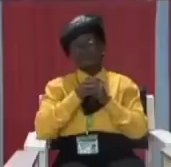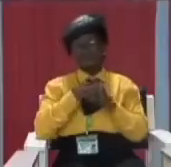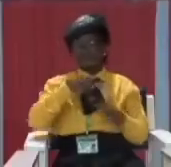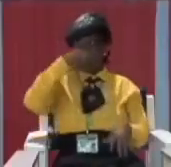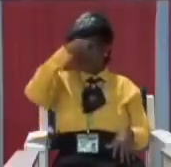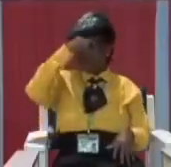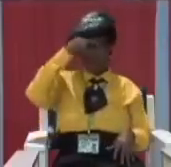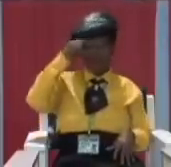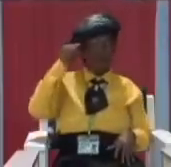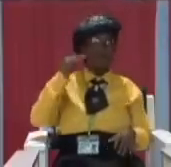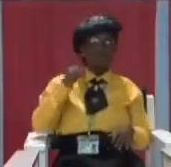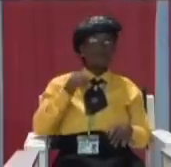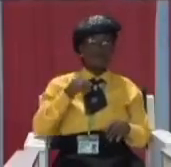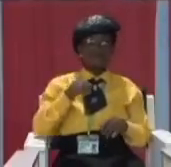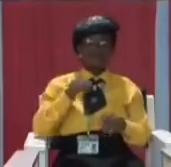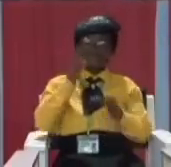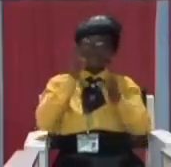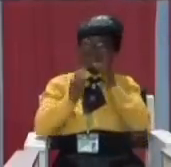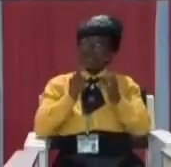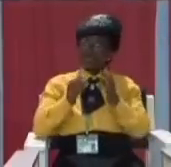if that breath is still going